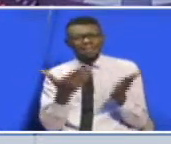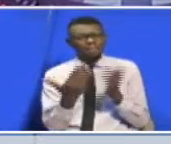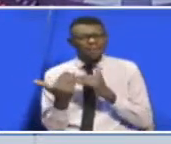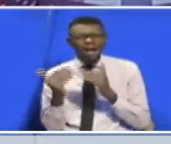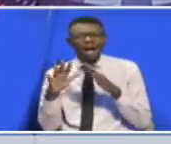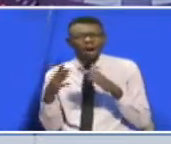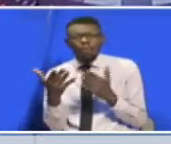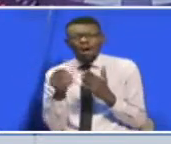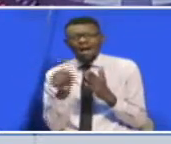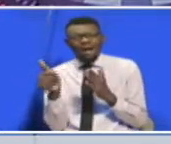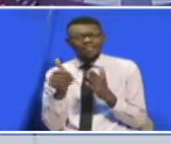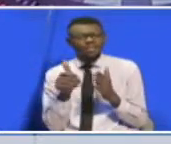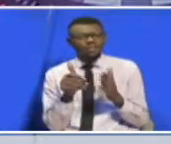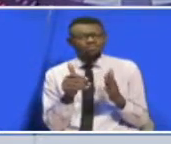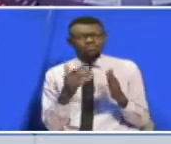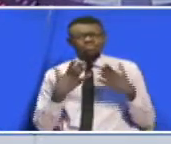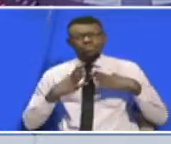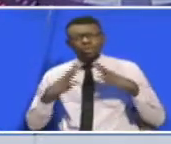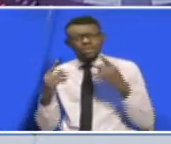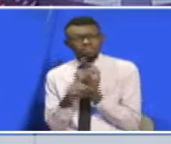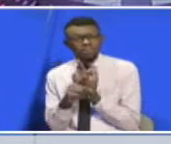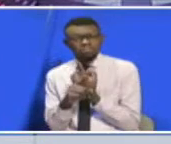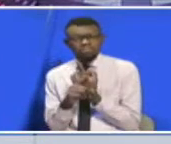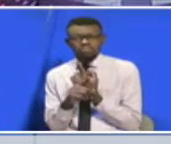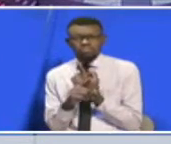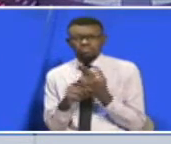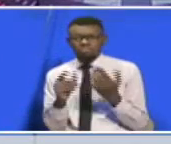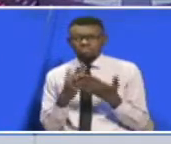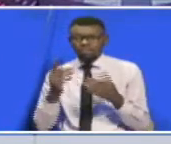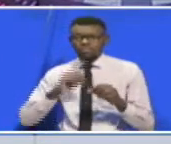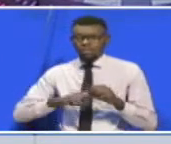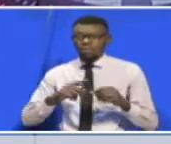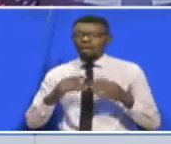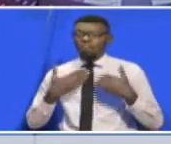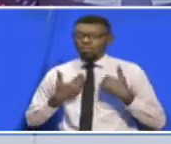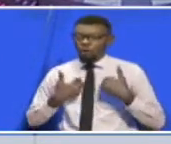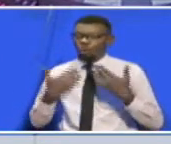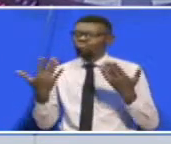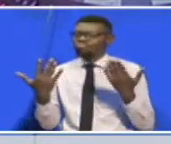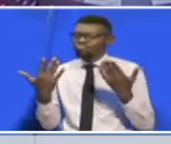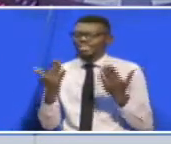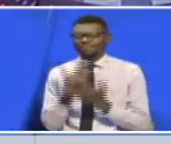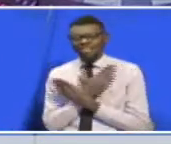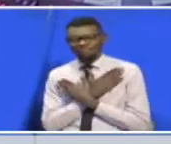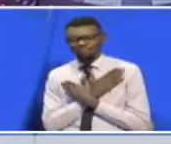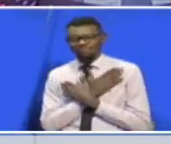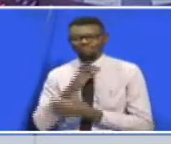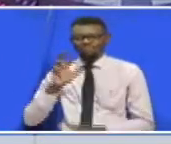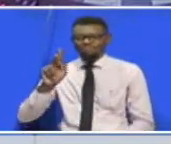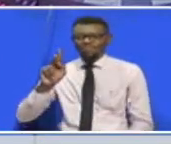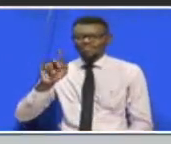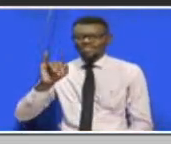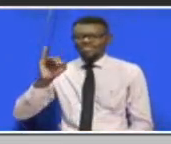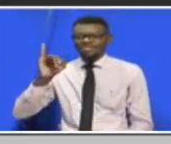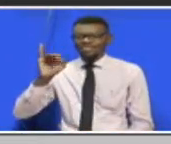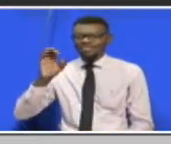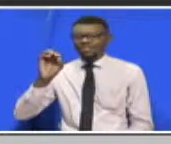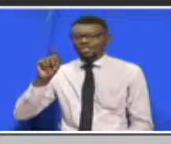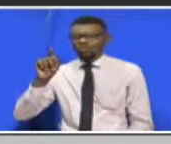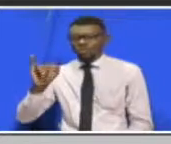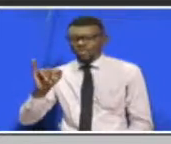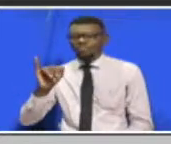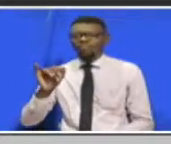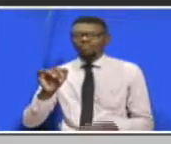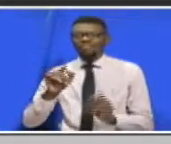There have been attempts through persons coming who claim to be affiliated with Mr. Kinoti who tried to have him comply with the court orders.